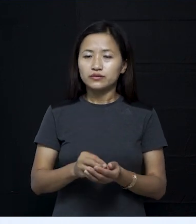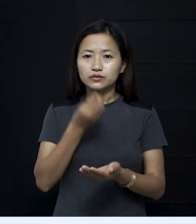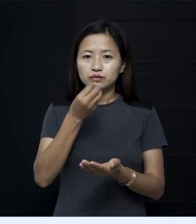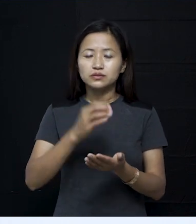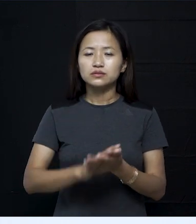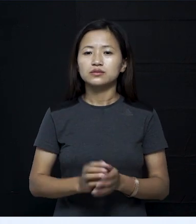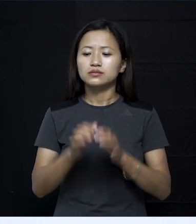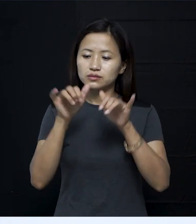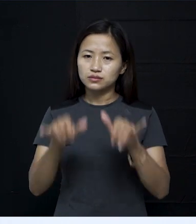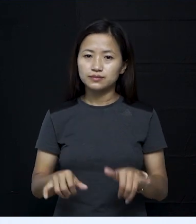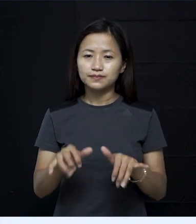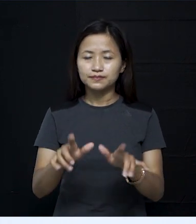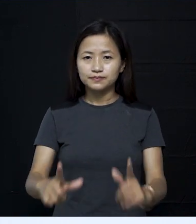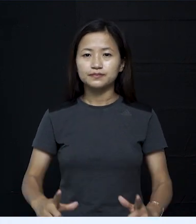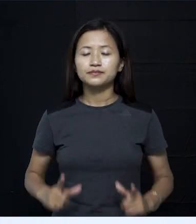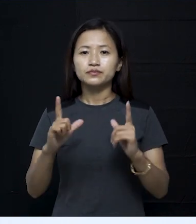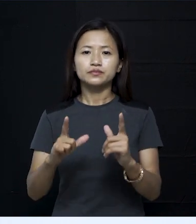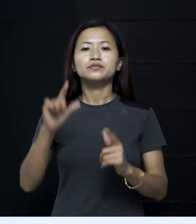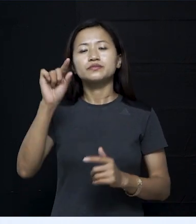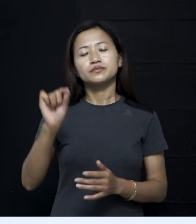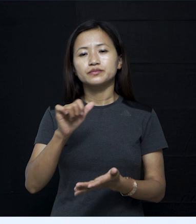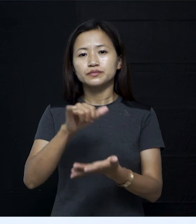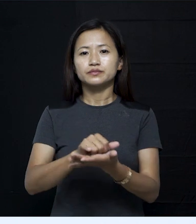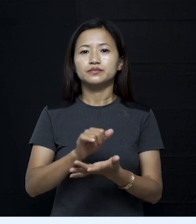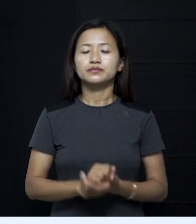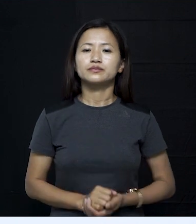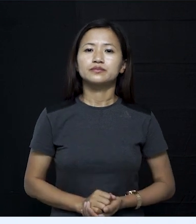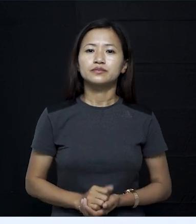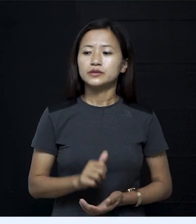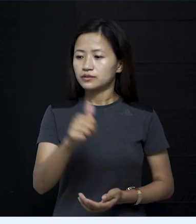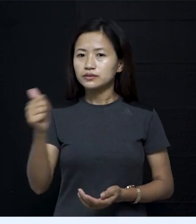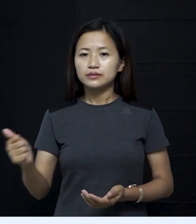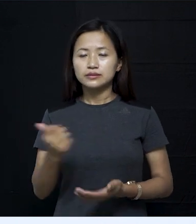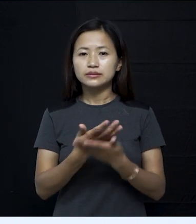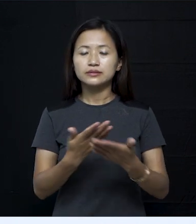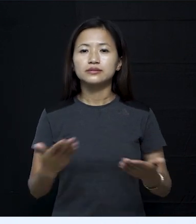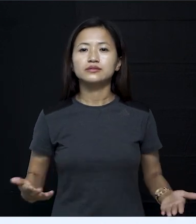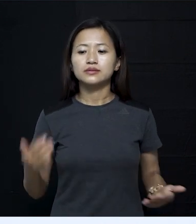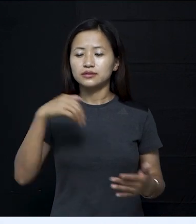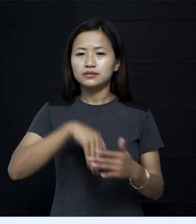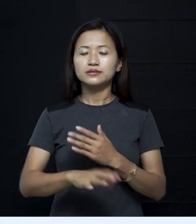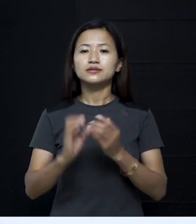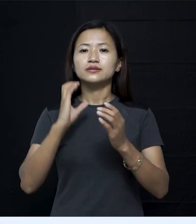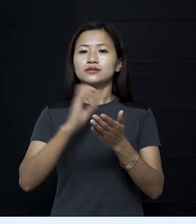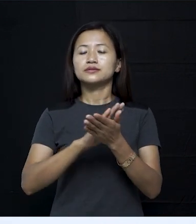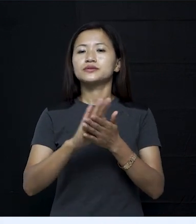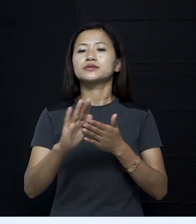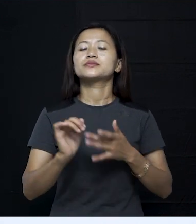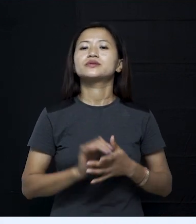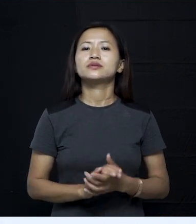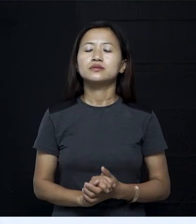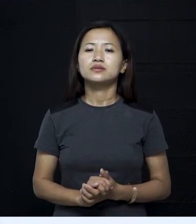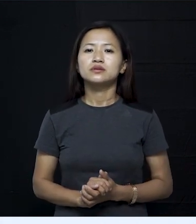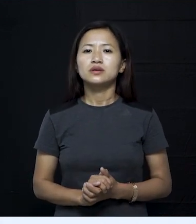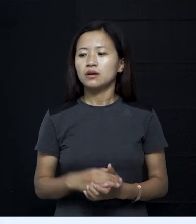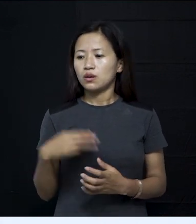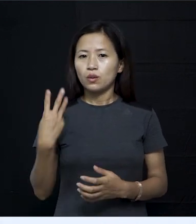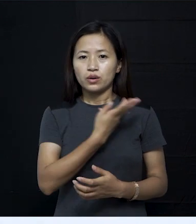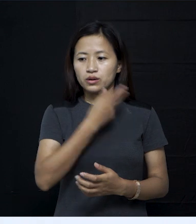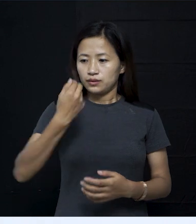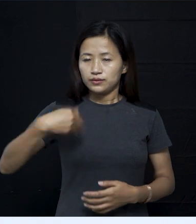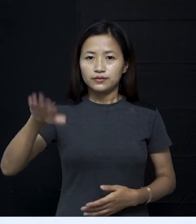life, okay. So that is also to do with that. Then another thing is, in this chapter, okay, in this chapter we